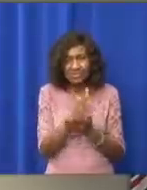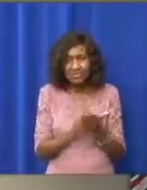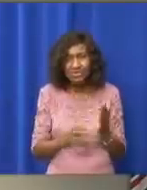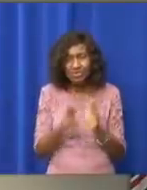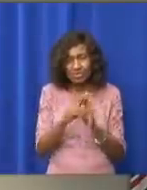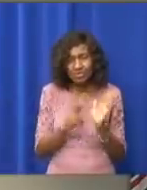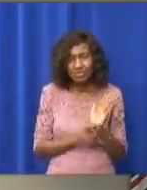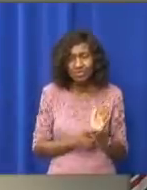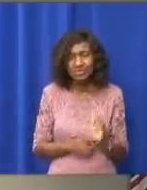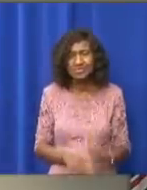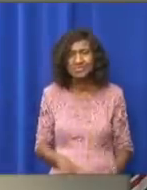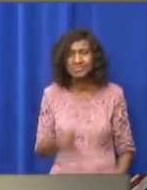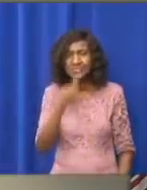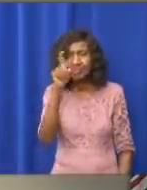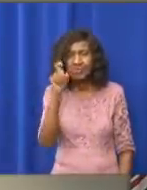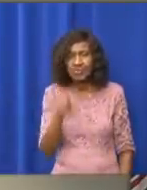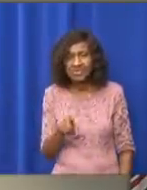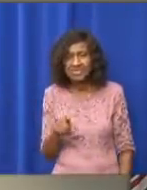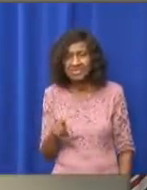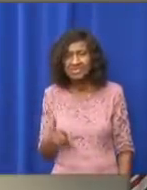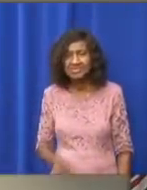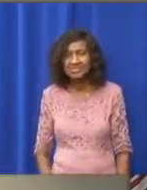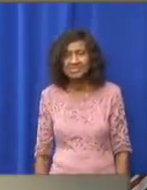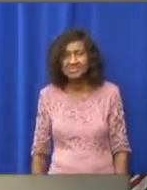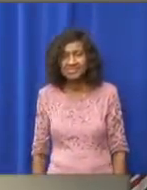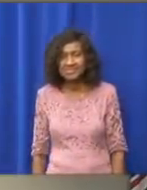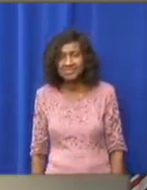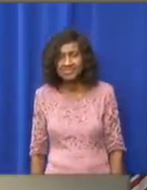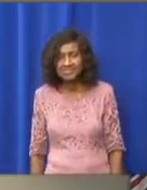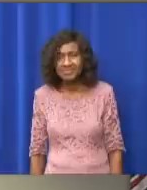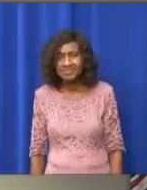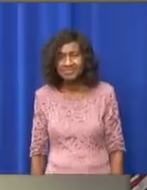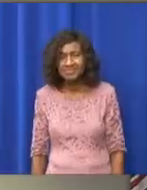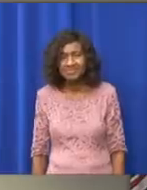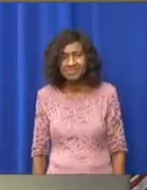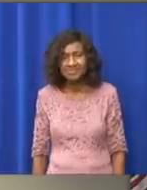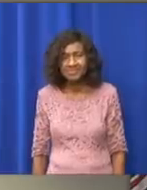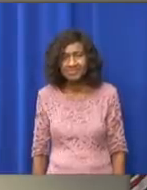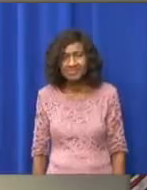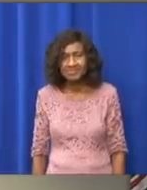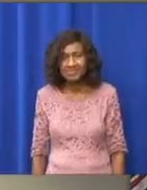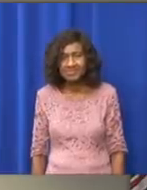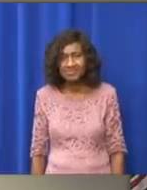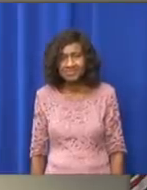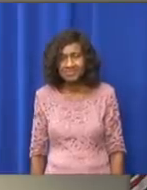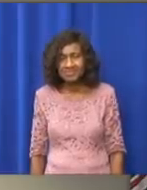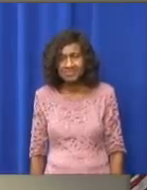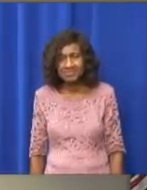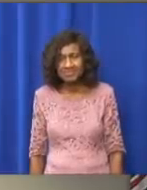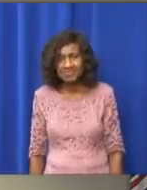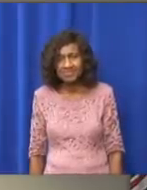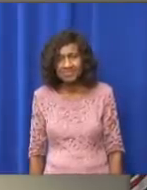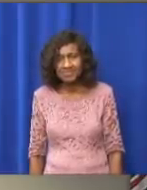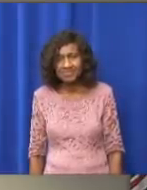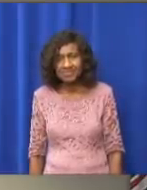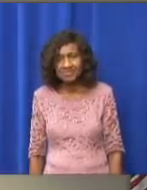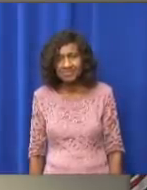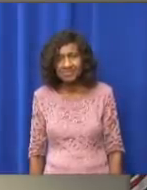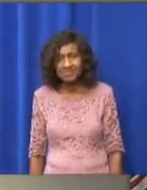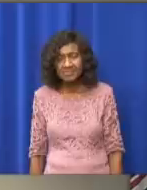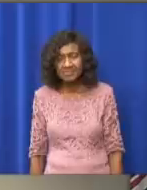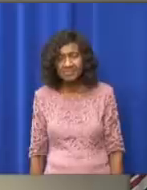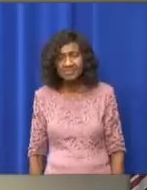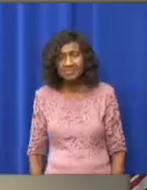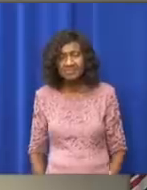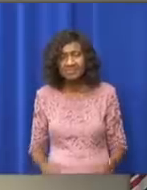me to my first question from the public. I believe Commissioner Byrne might be able to answer this as it relates to